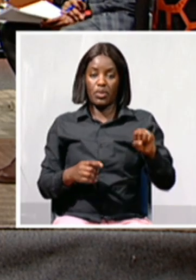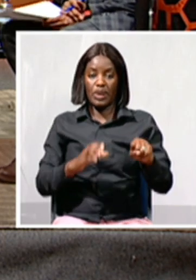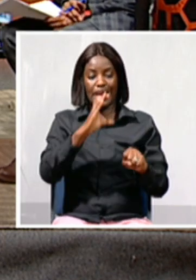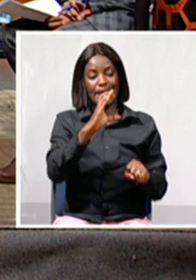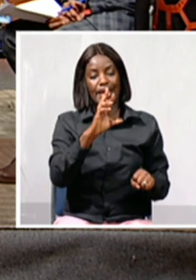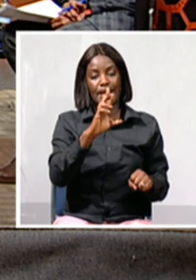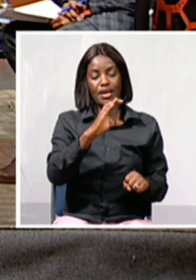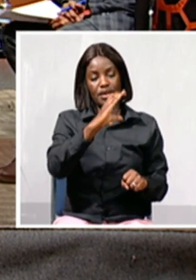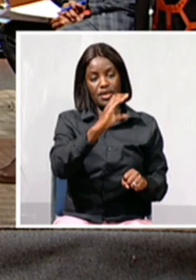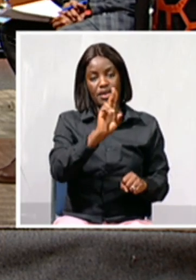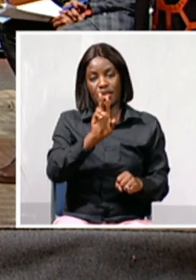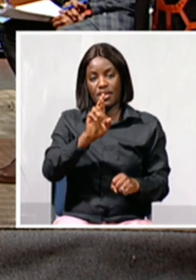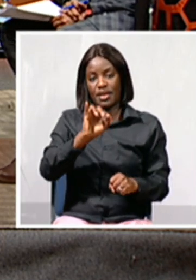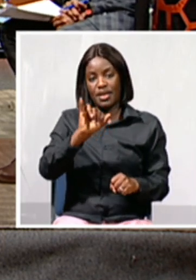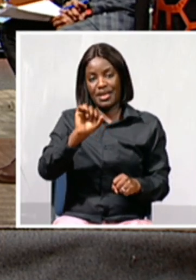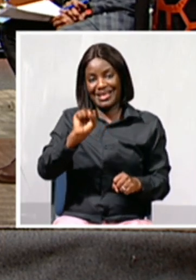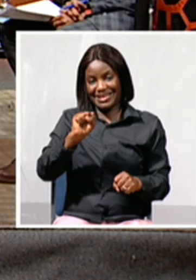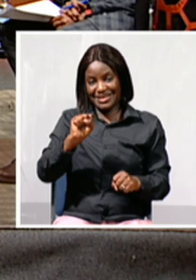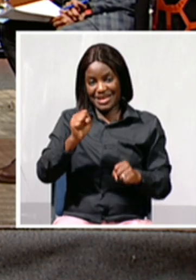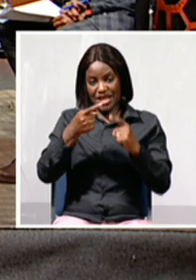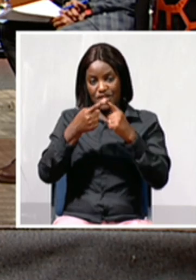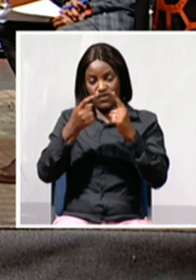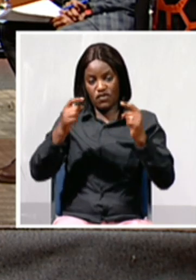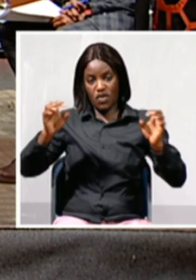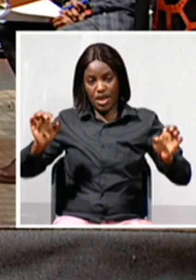Molilo in the Zambezi region on the line. Good evening.